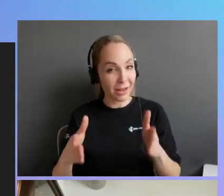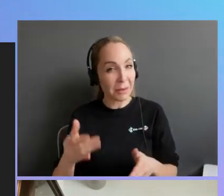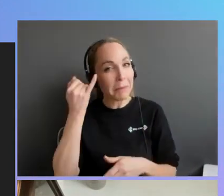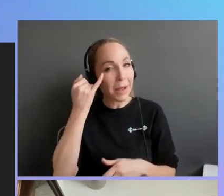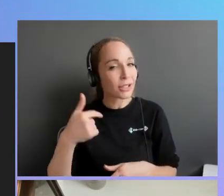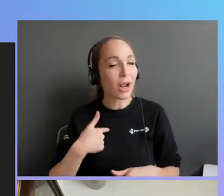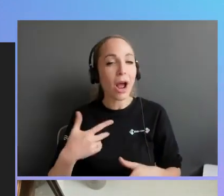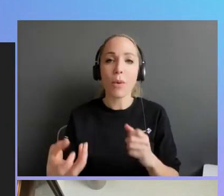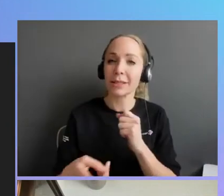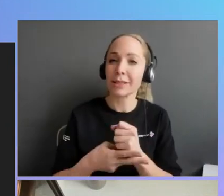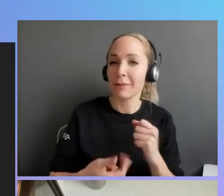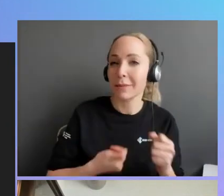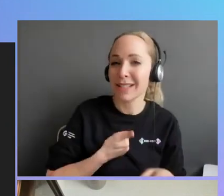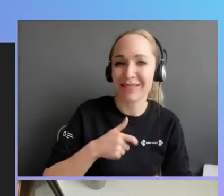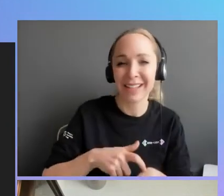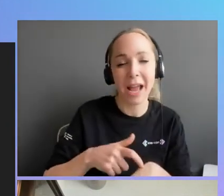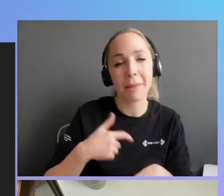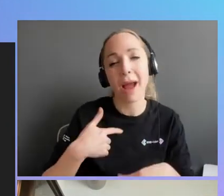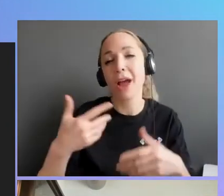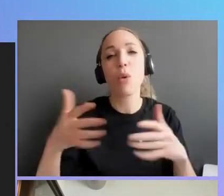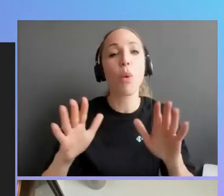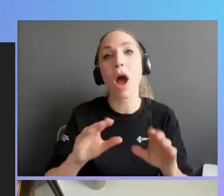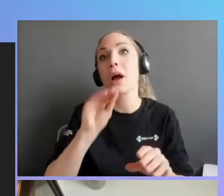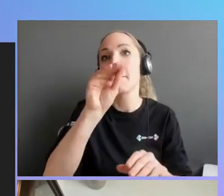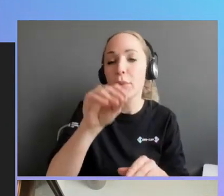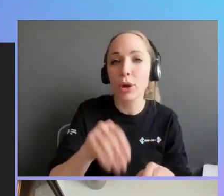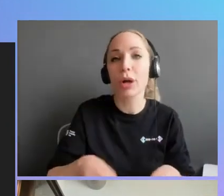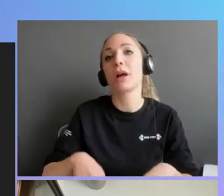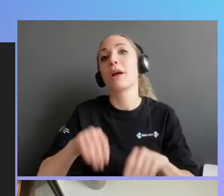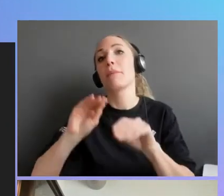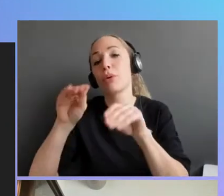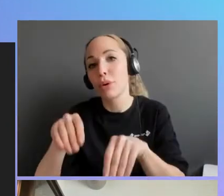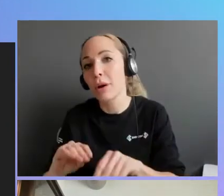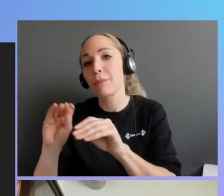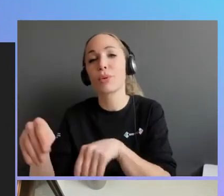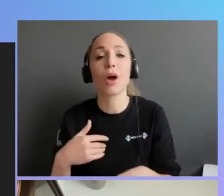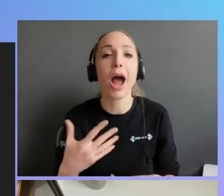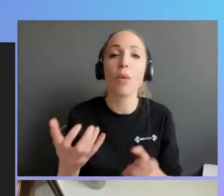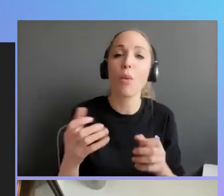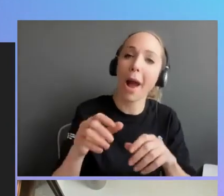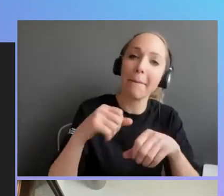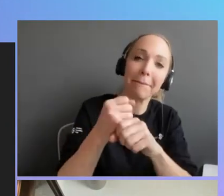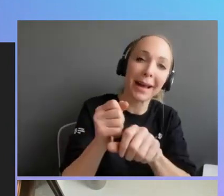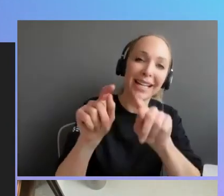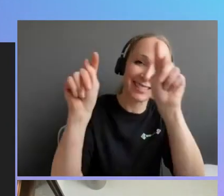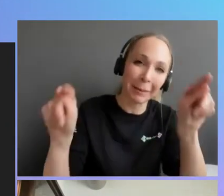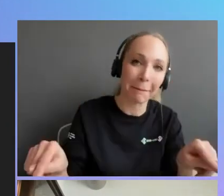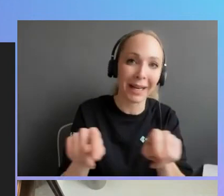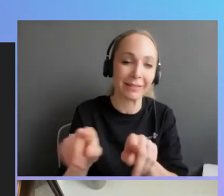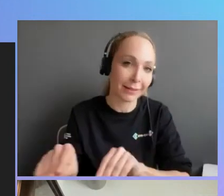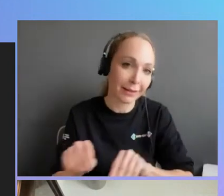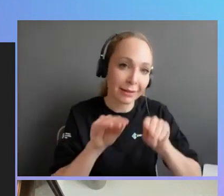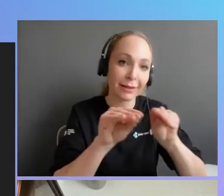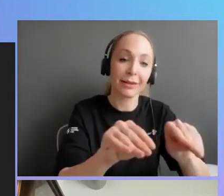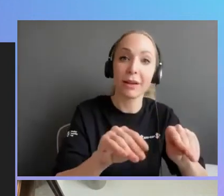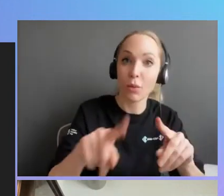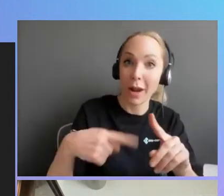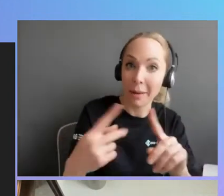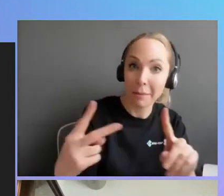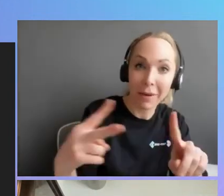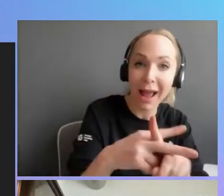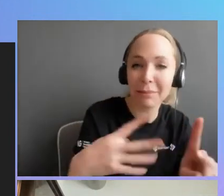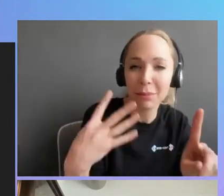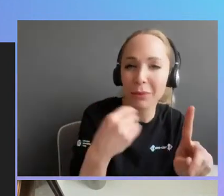pencil icon. I want to kind of templatize it. So I'm saying edit recipe.name. As soon as I hit apply, we got a beautiful blue annotation.